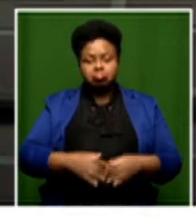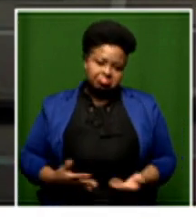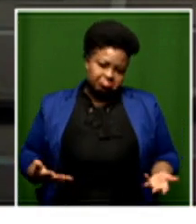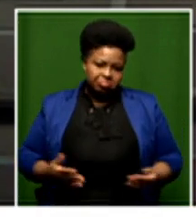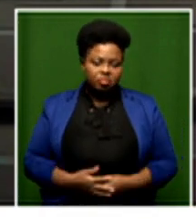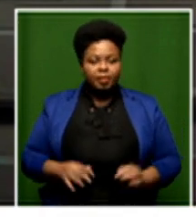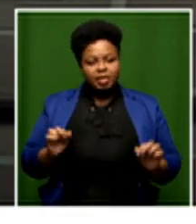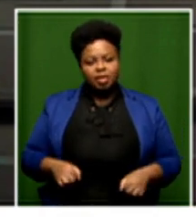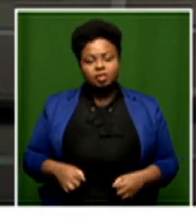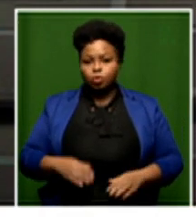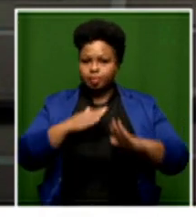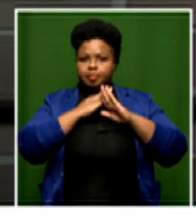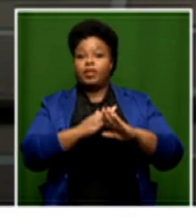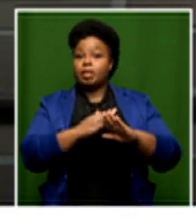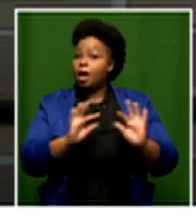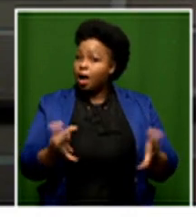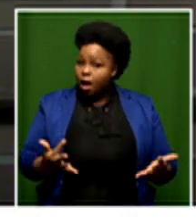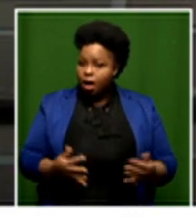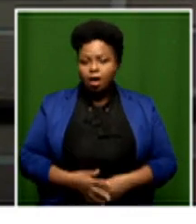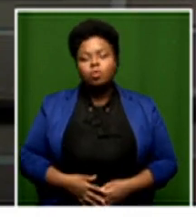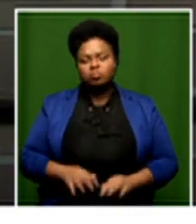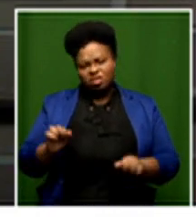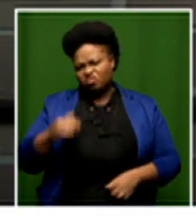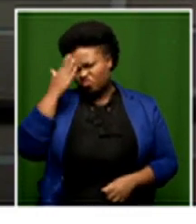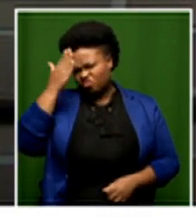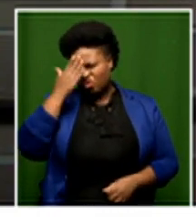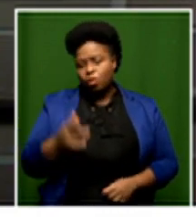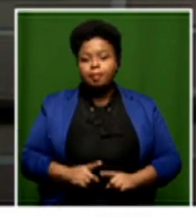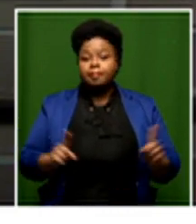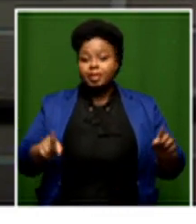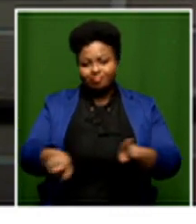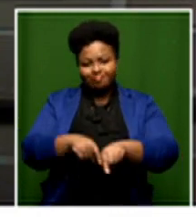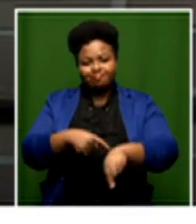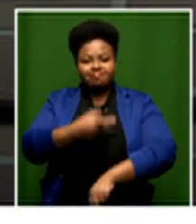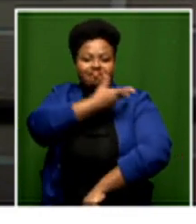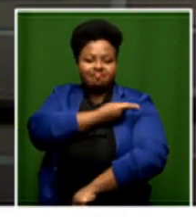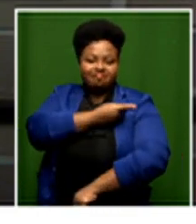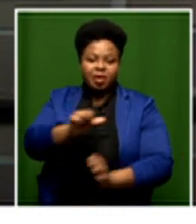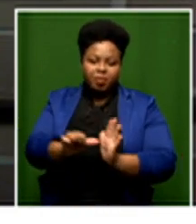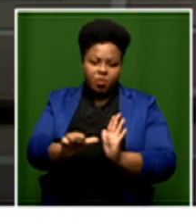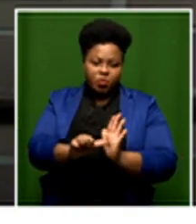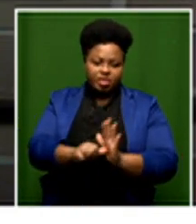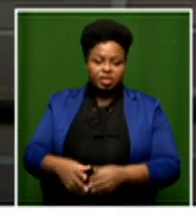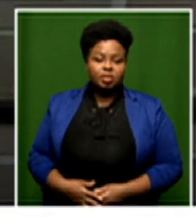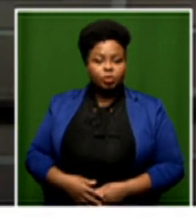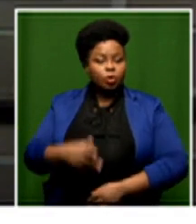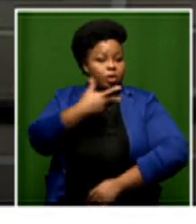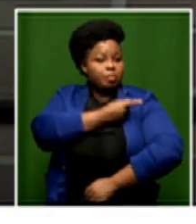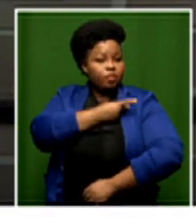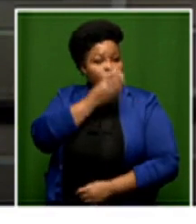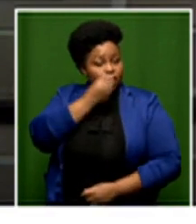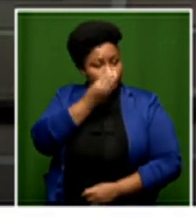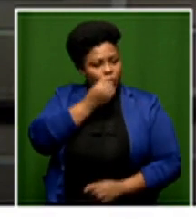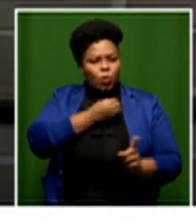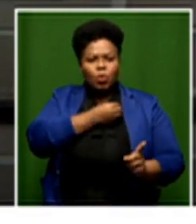So what can we do to prevent it? Obviously, the public health measures that we know, but vaccination also is important. Now, vaccination for